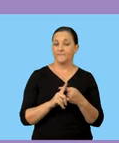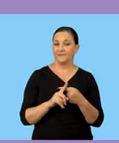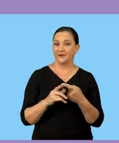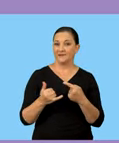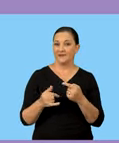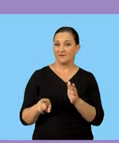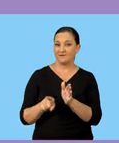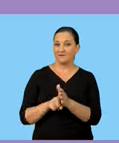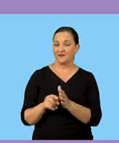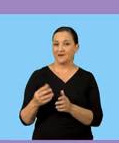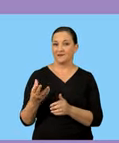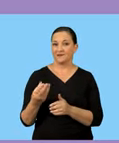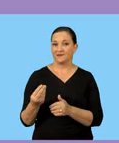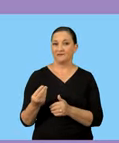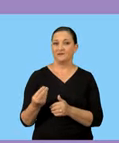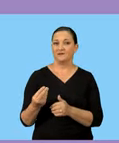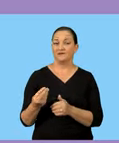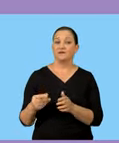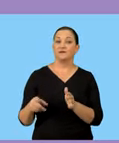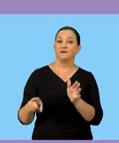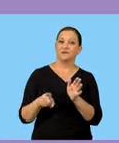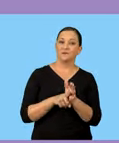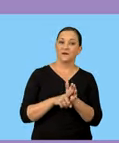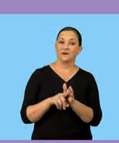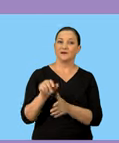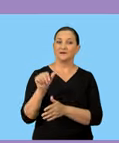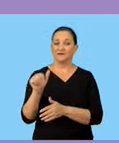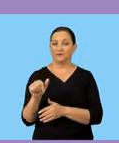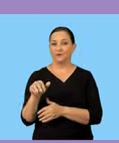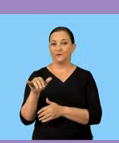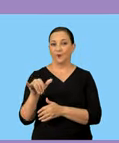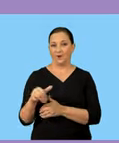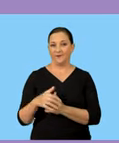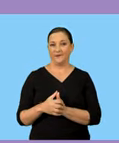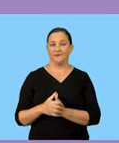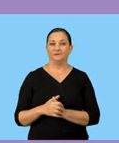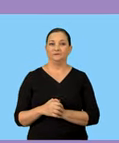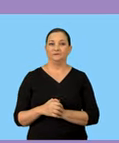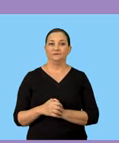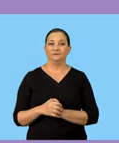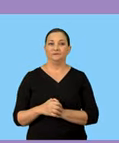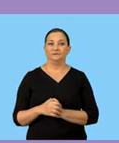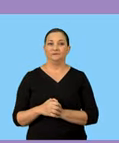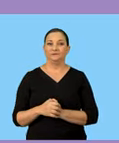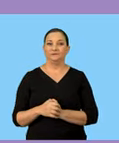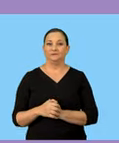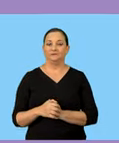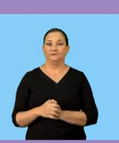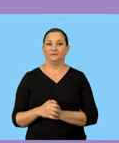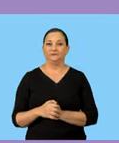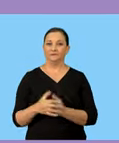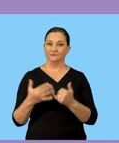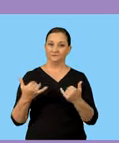and because we are adding a negative number, that is going to be a minus 6y.